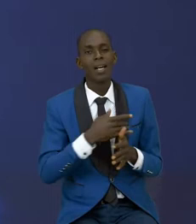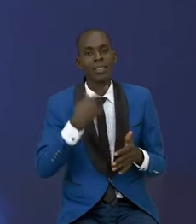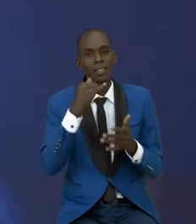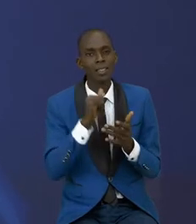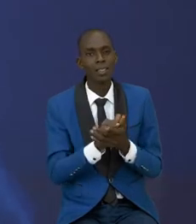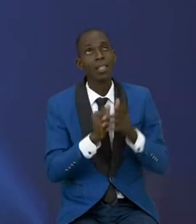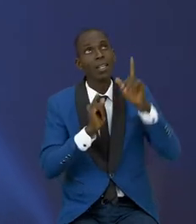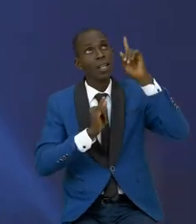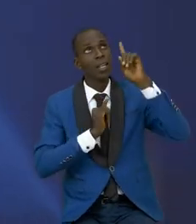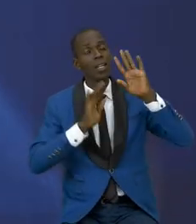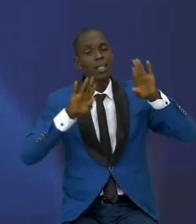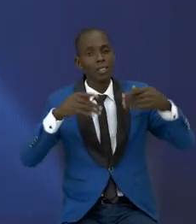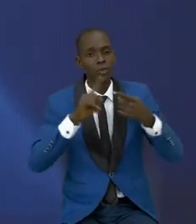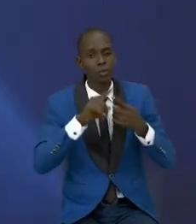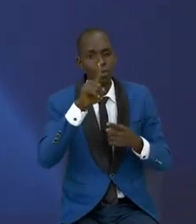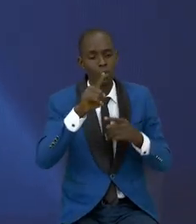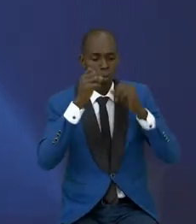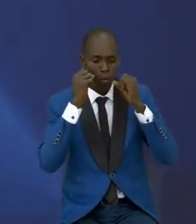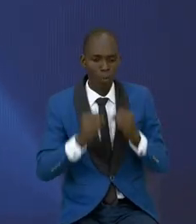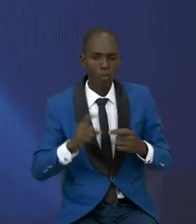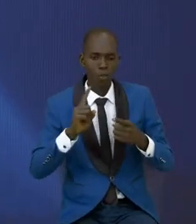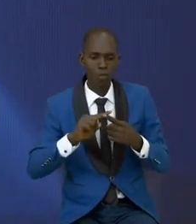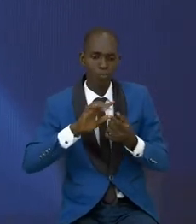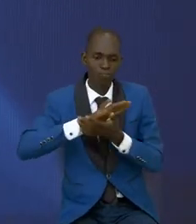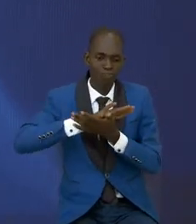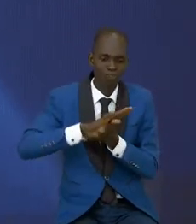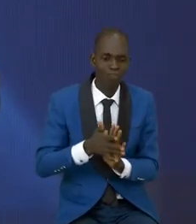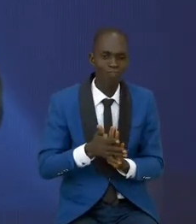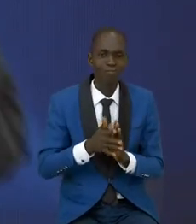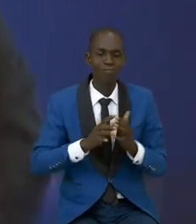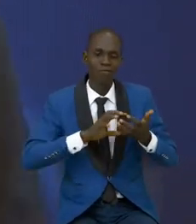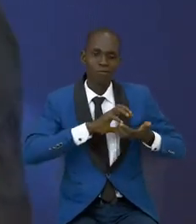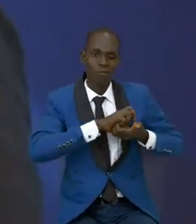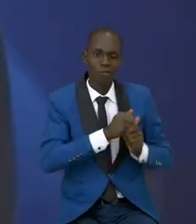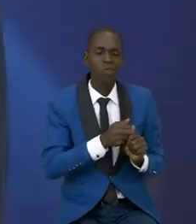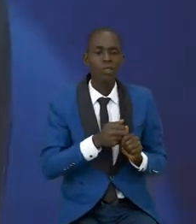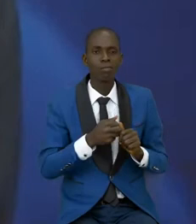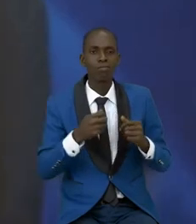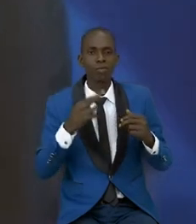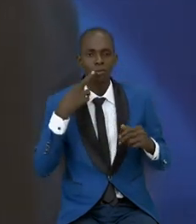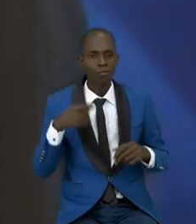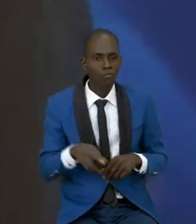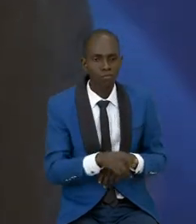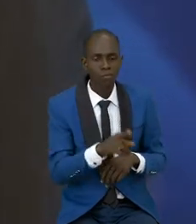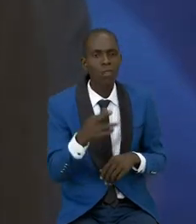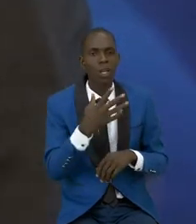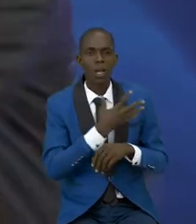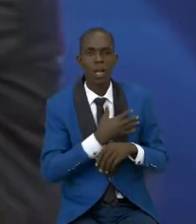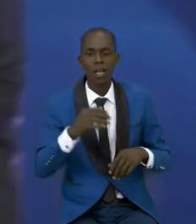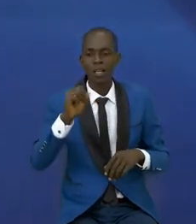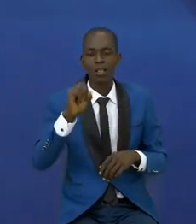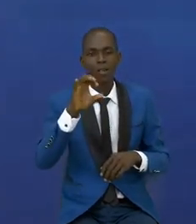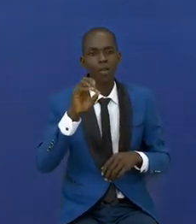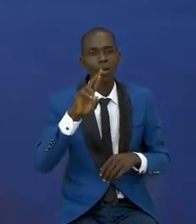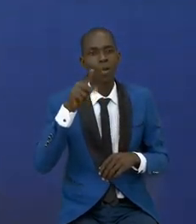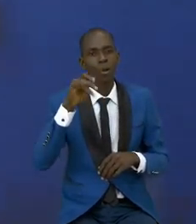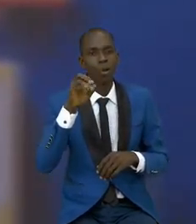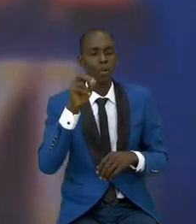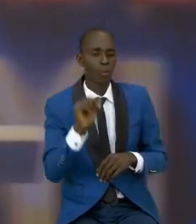power to tread on serpents and scorpions. Power is the key. And he